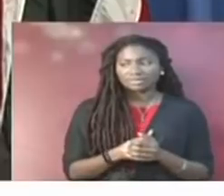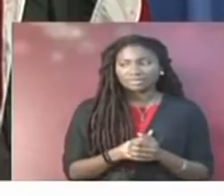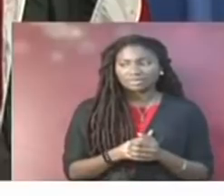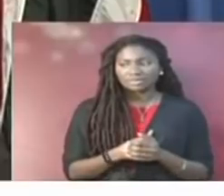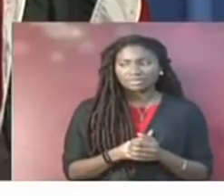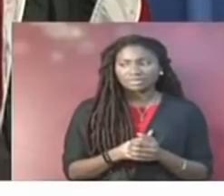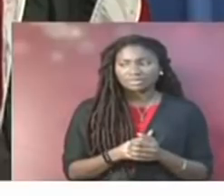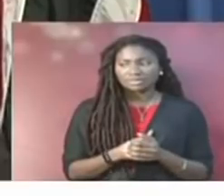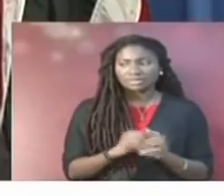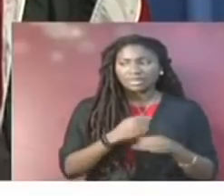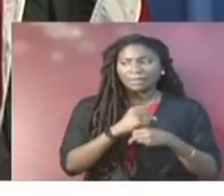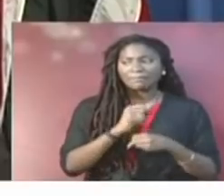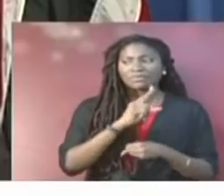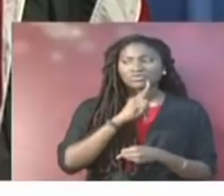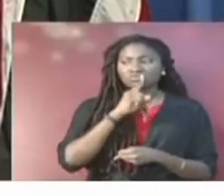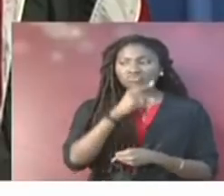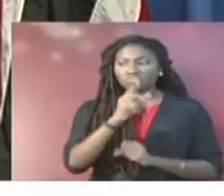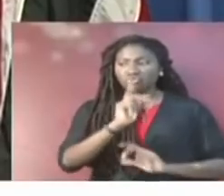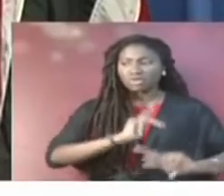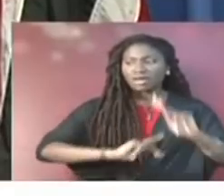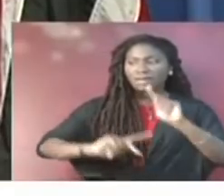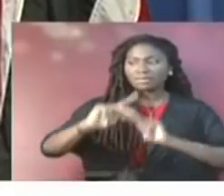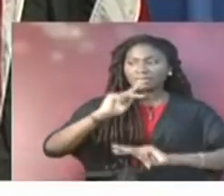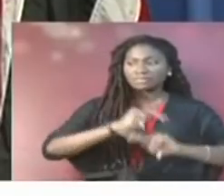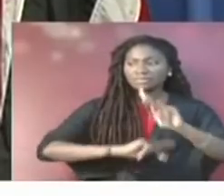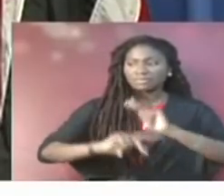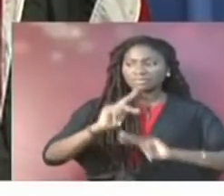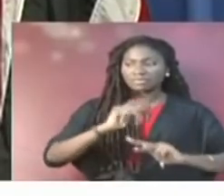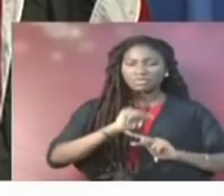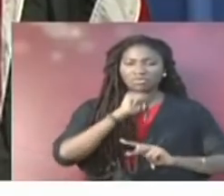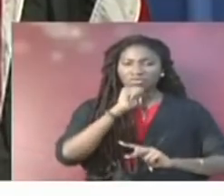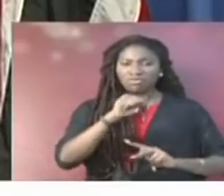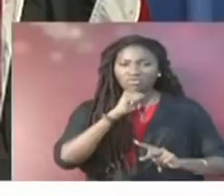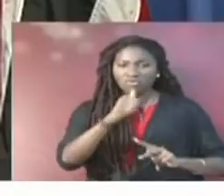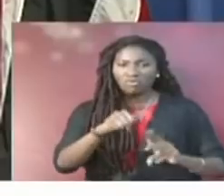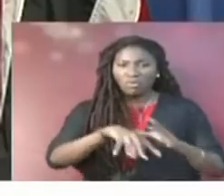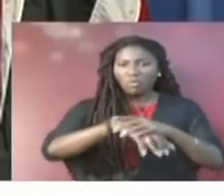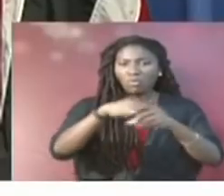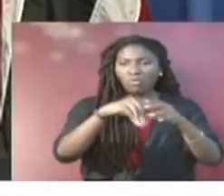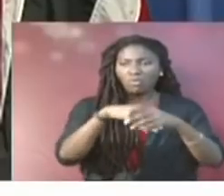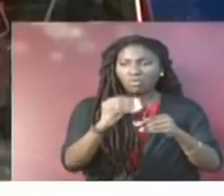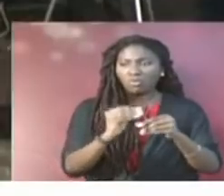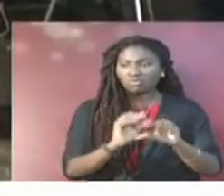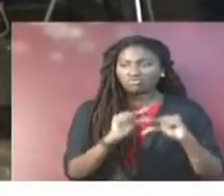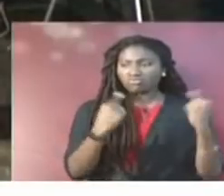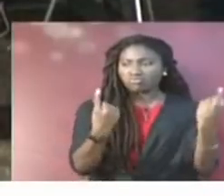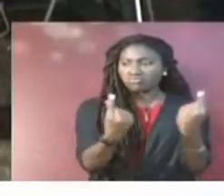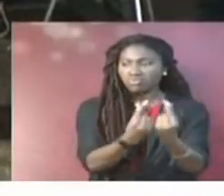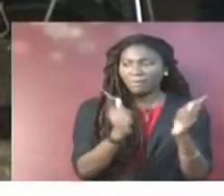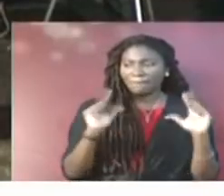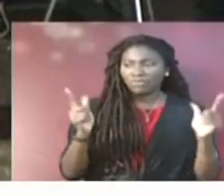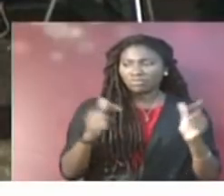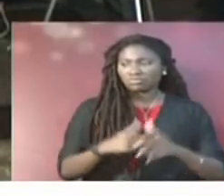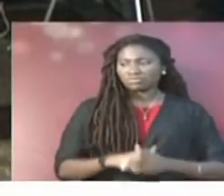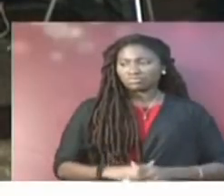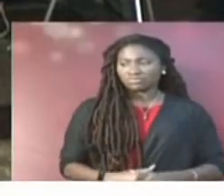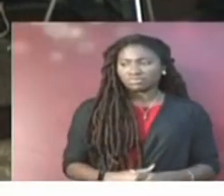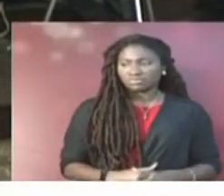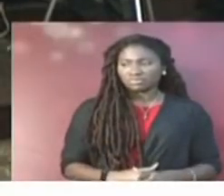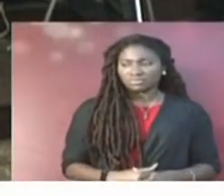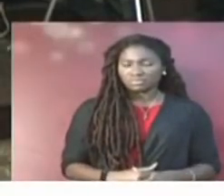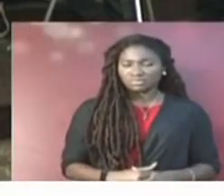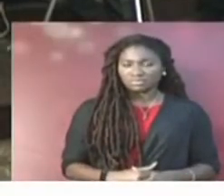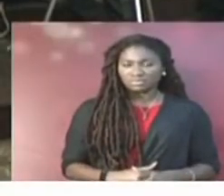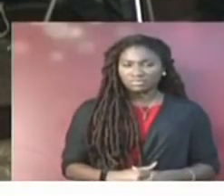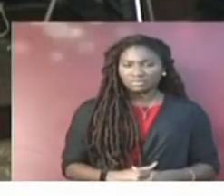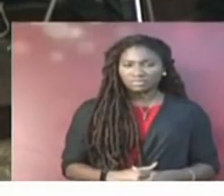attempt to gather people on the street and to provide them with that service. And just to be clear, public transportation will continue with the restricted